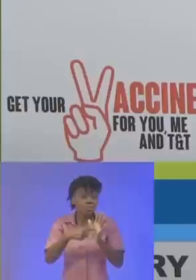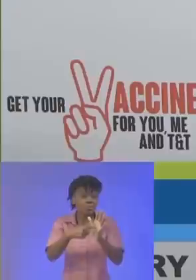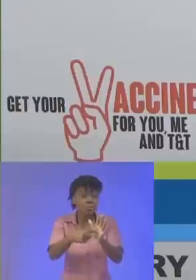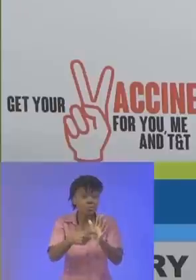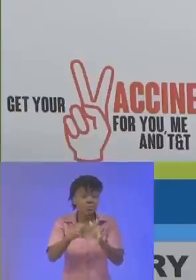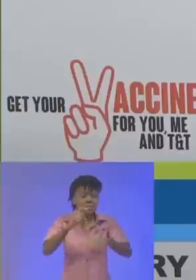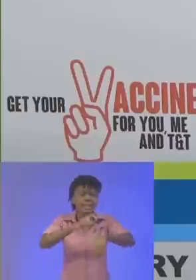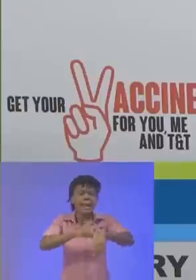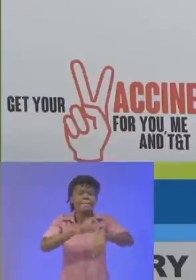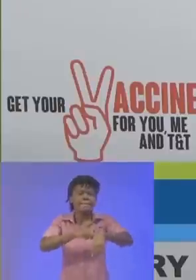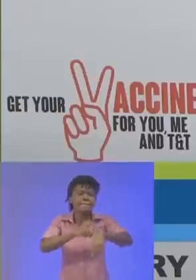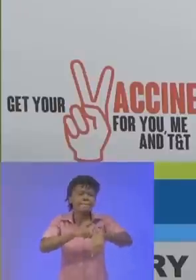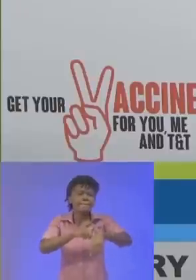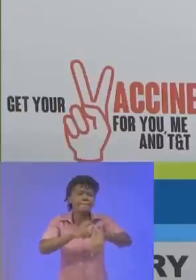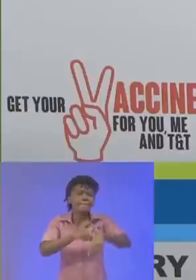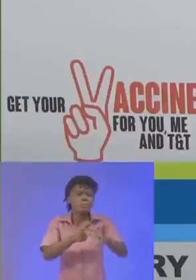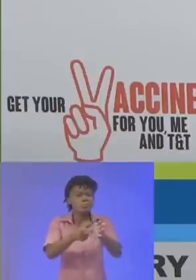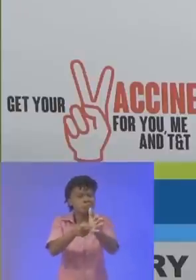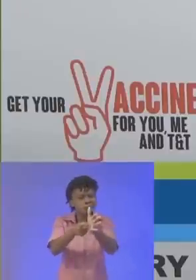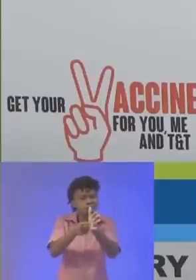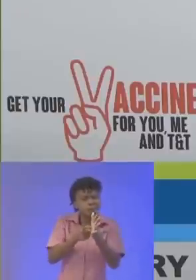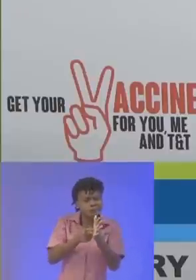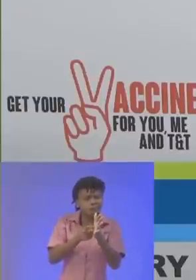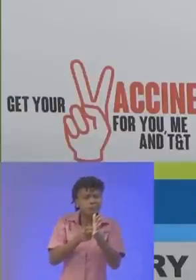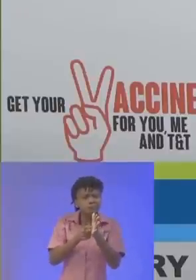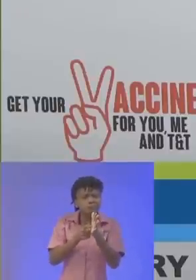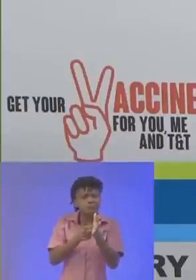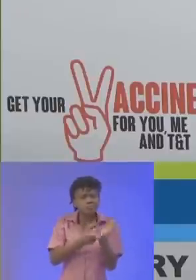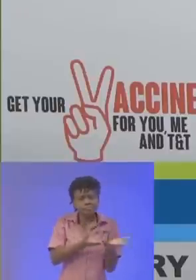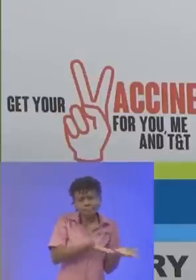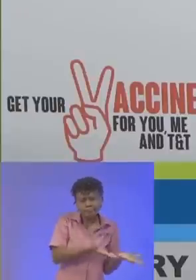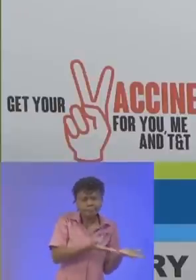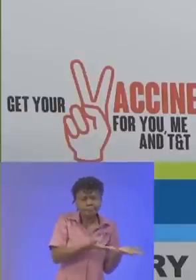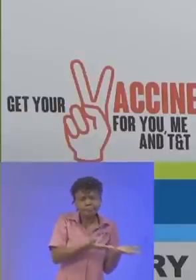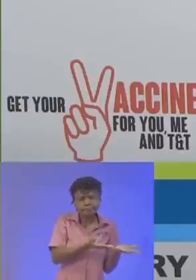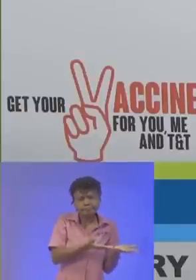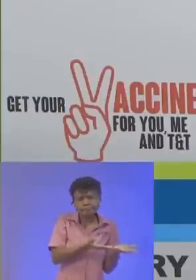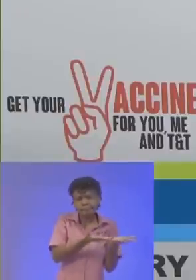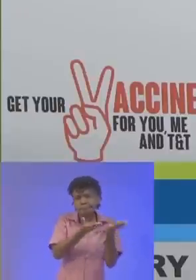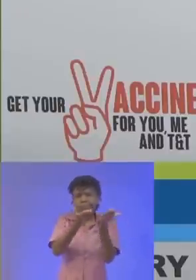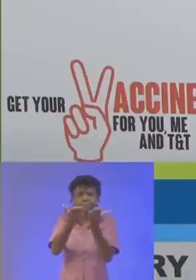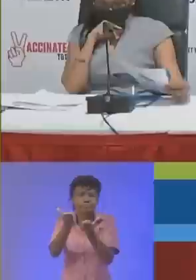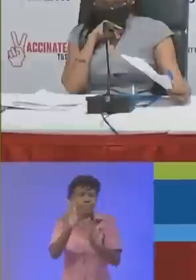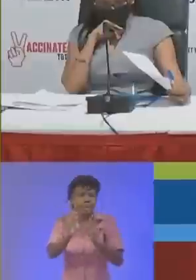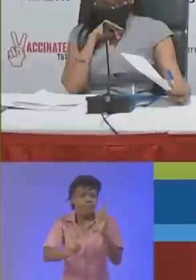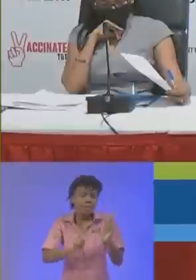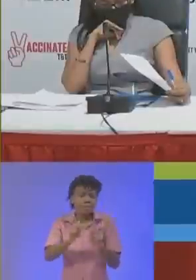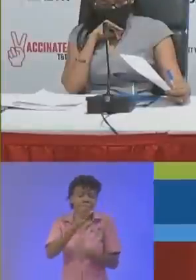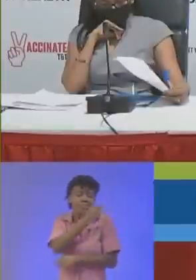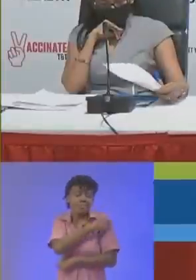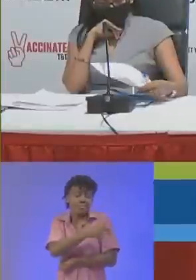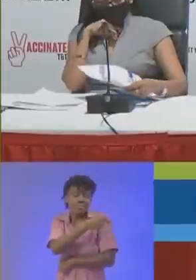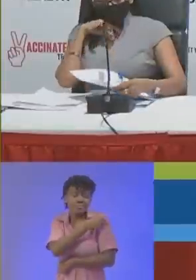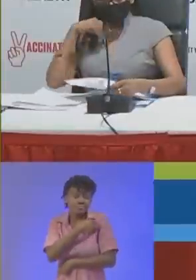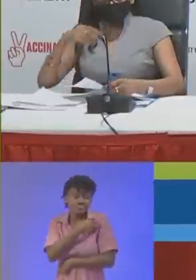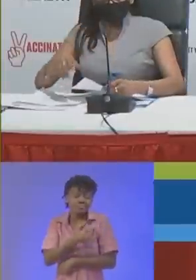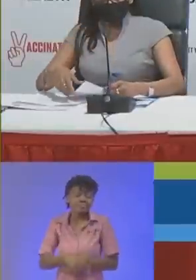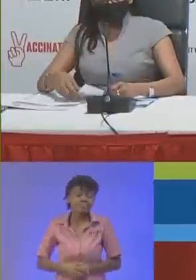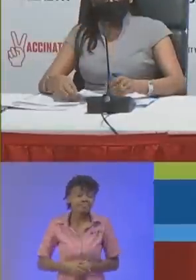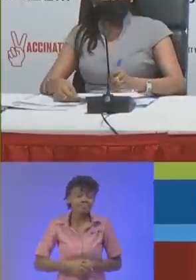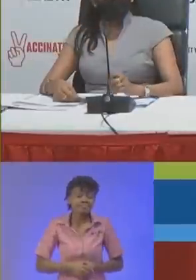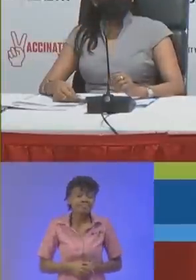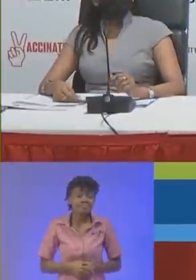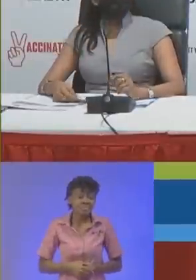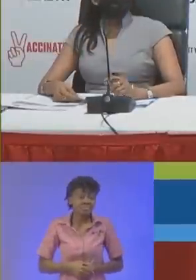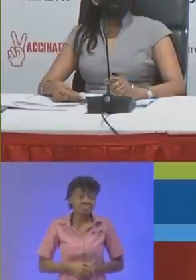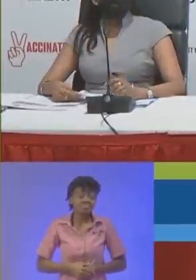for. So thank you very much for raising these two questions, and I hope this has been useful. Thank you very much, Dr.